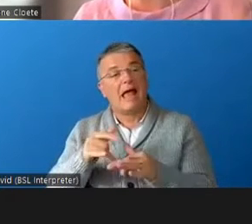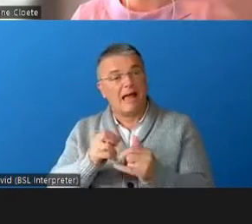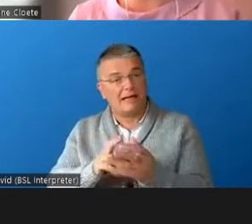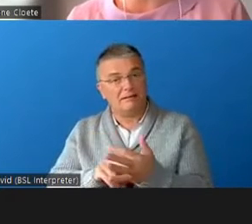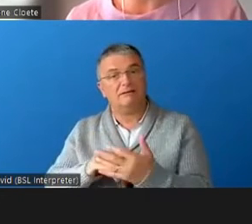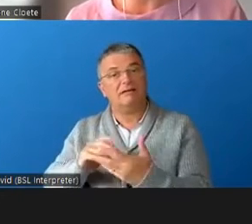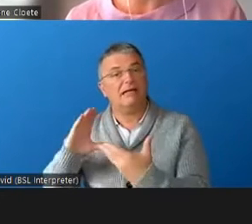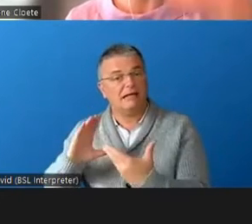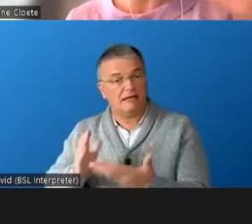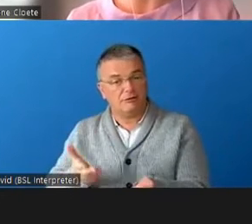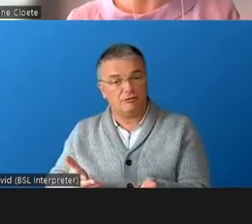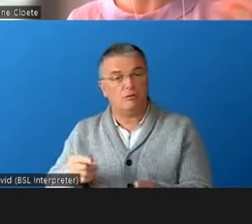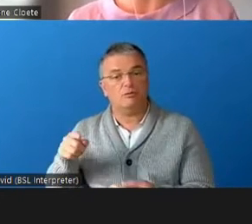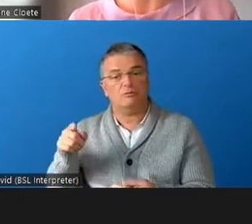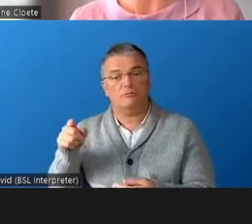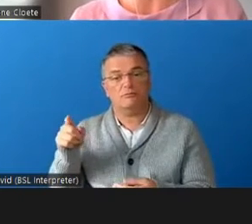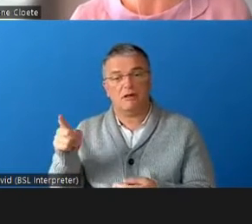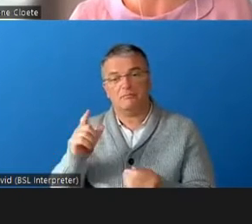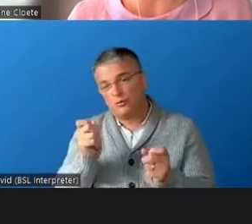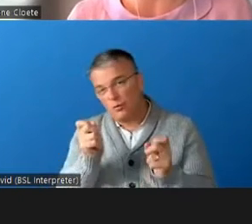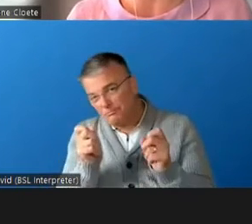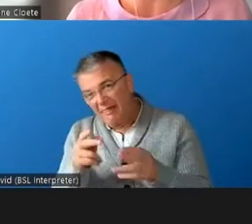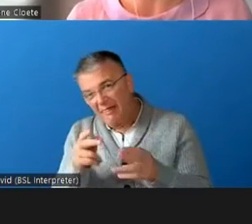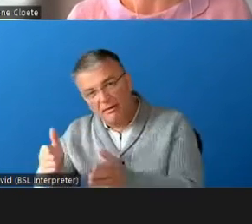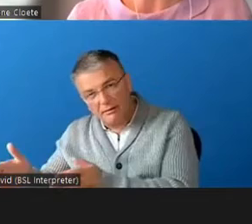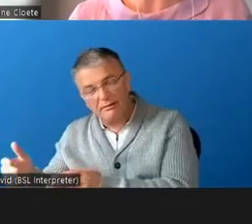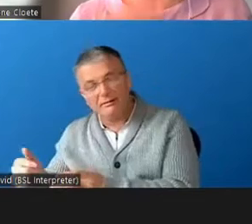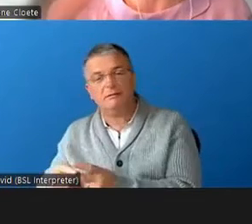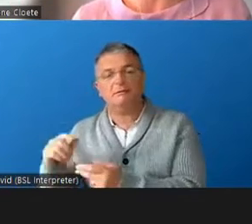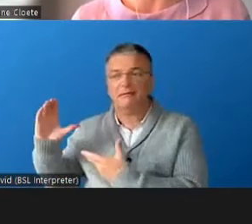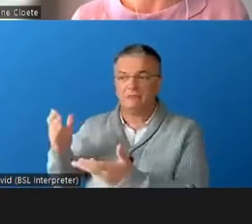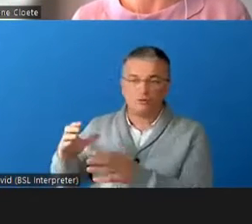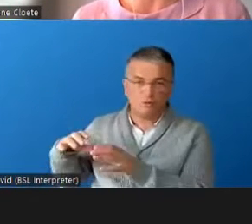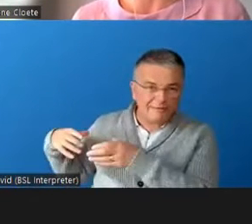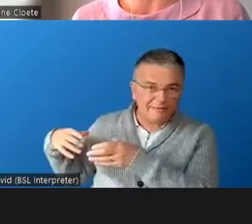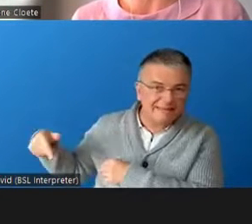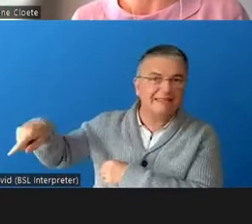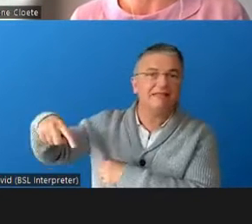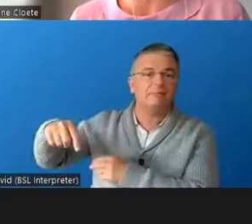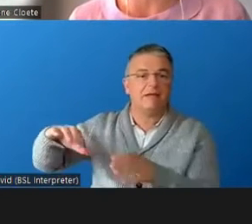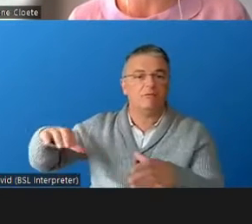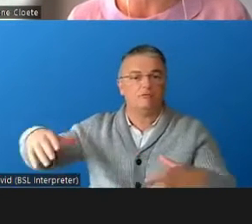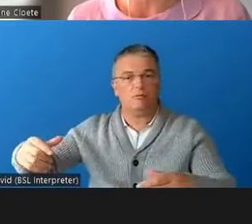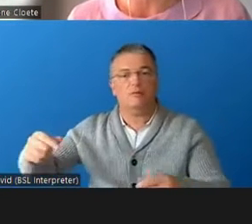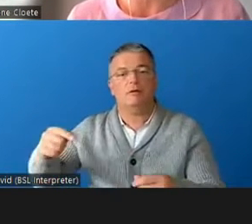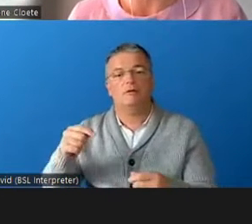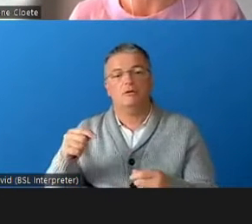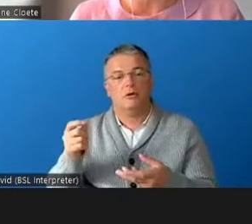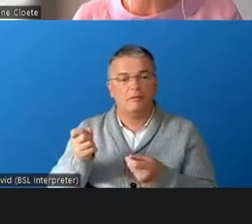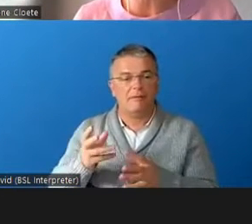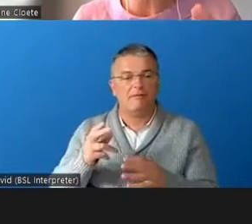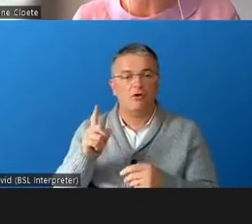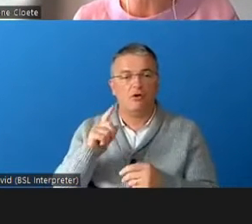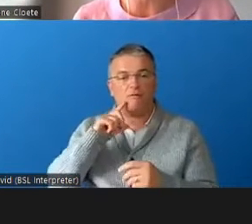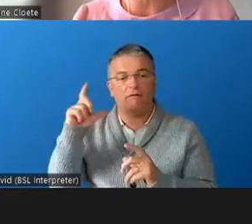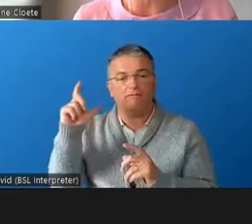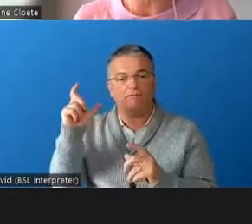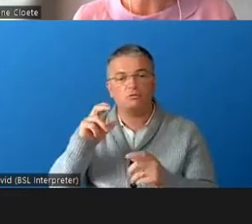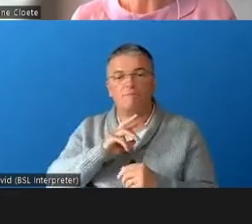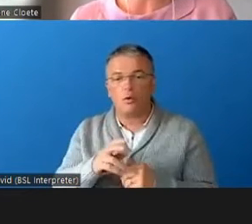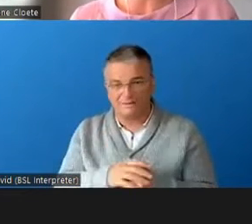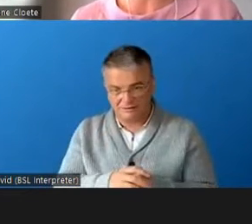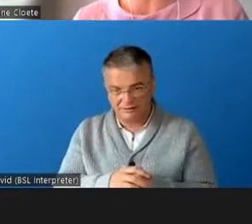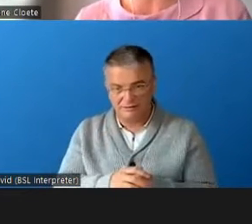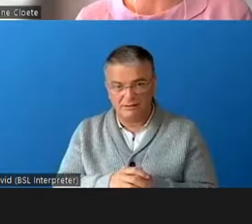through what method she needs to do. She then introduced the team and the group to the method of photo voice as a possible way for